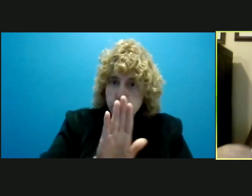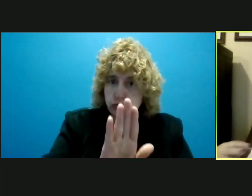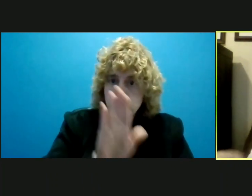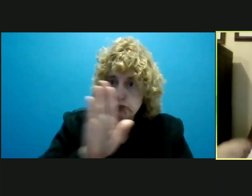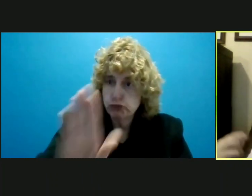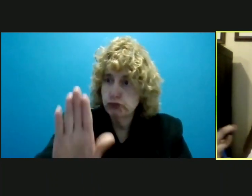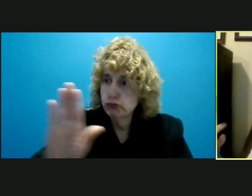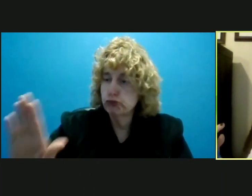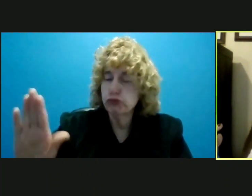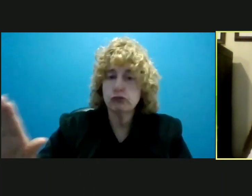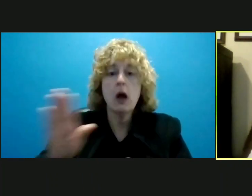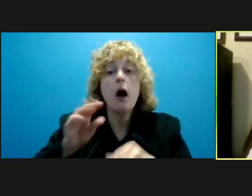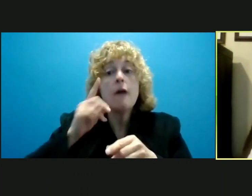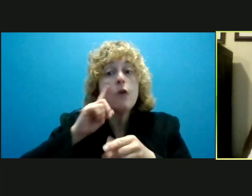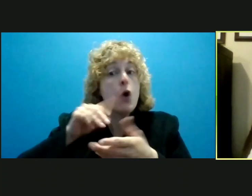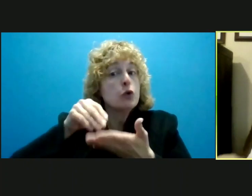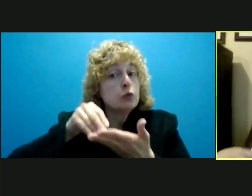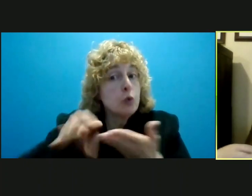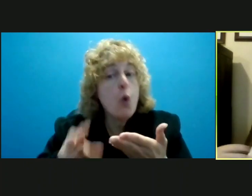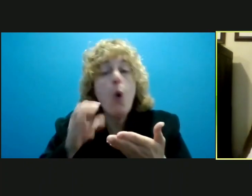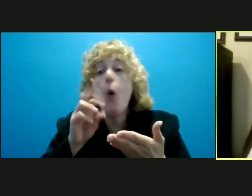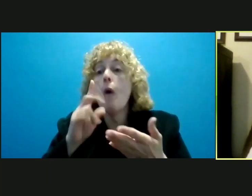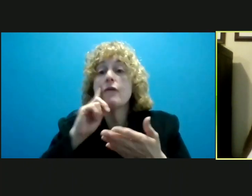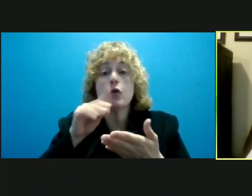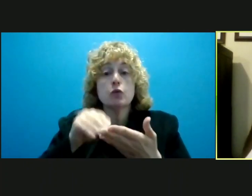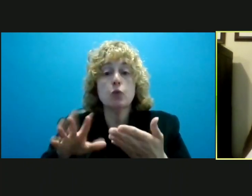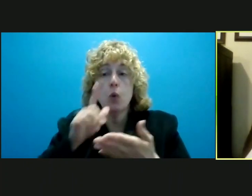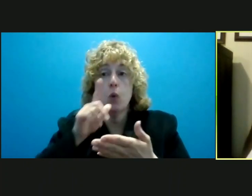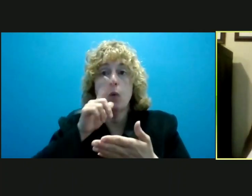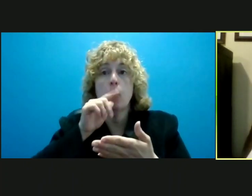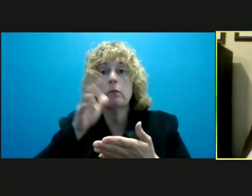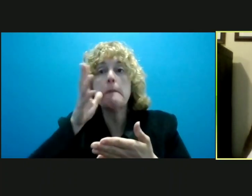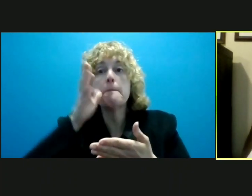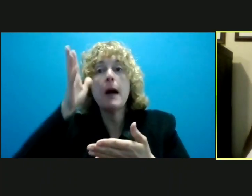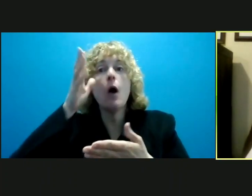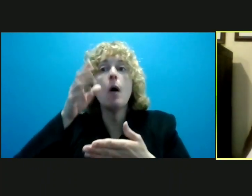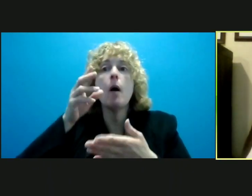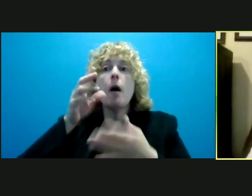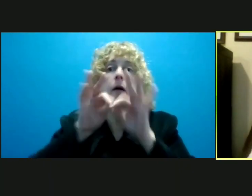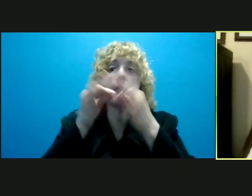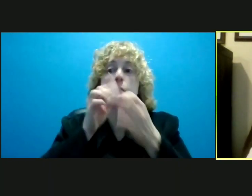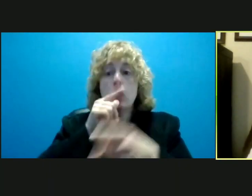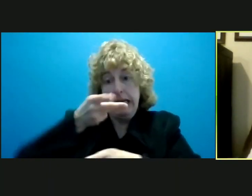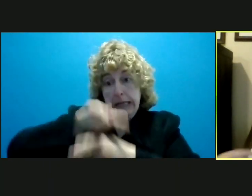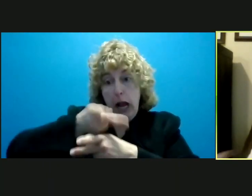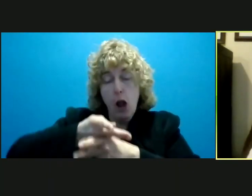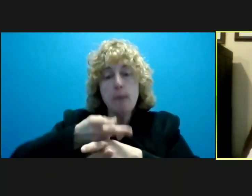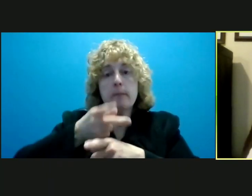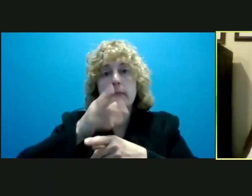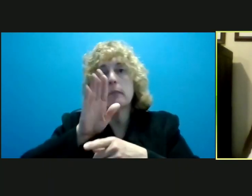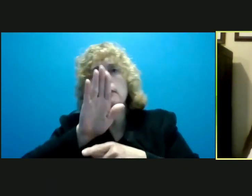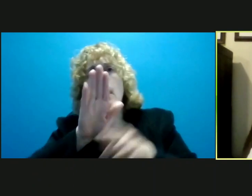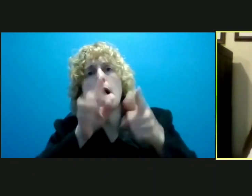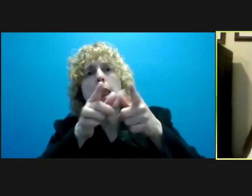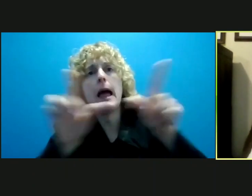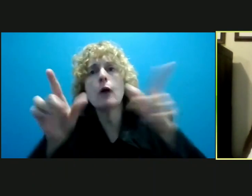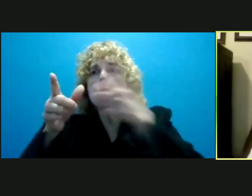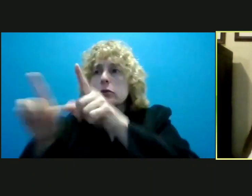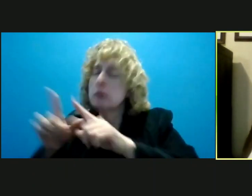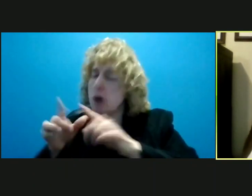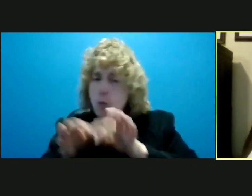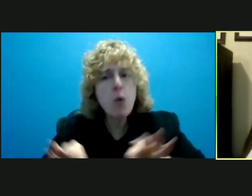students and their students' caregivers. It's really important as parents that we're able, and